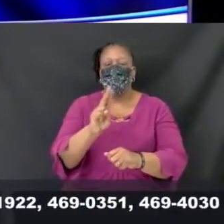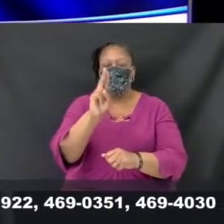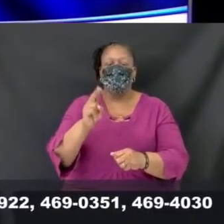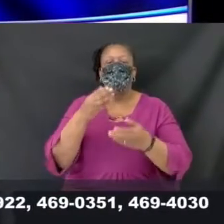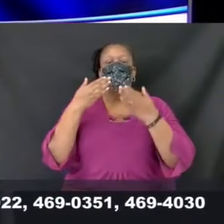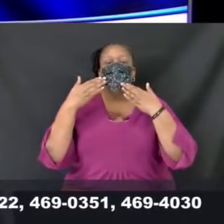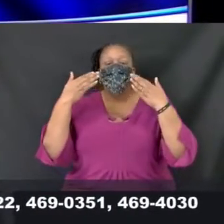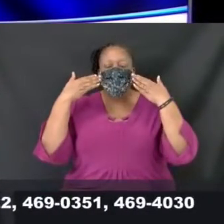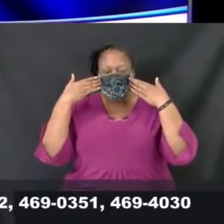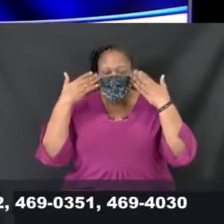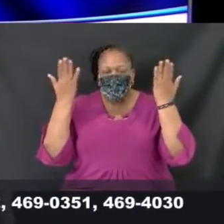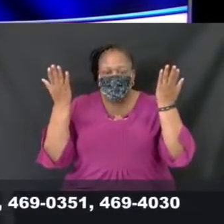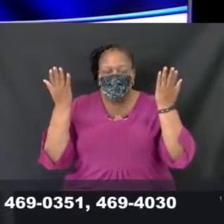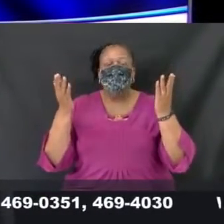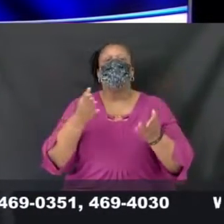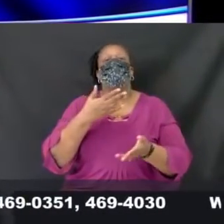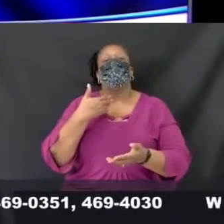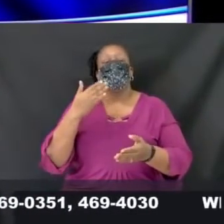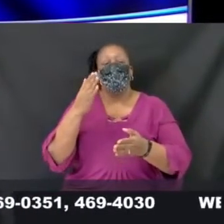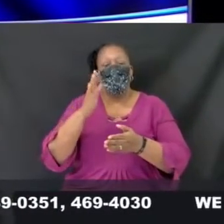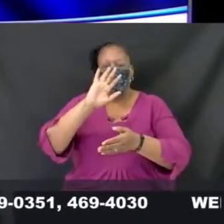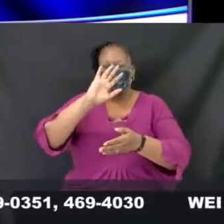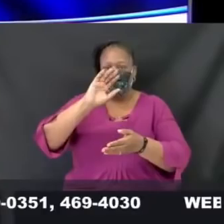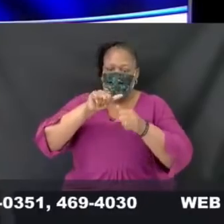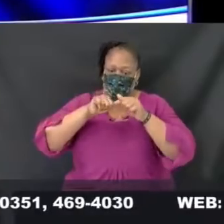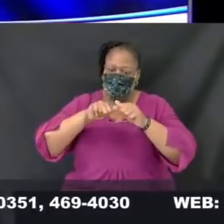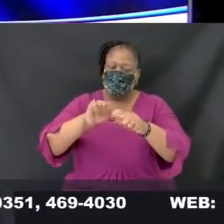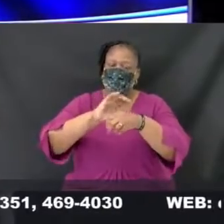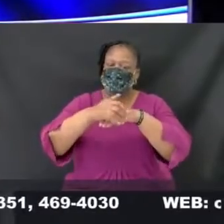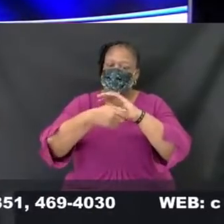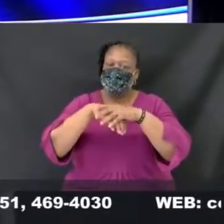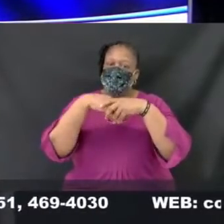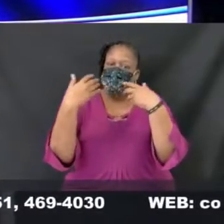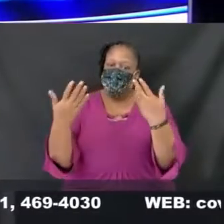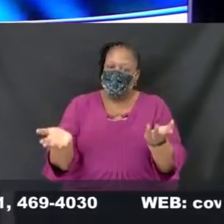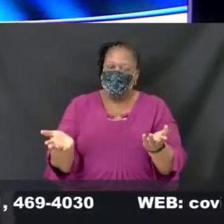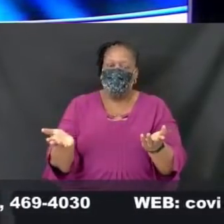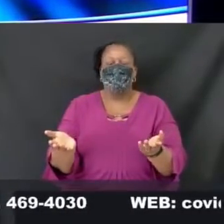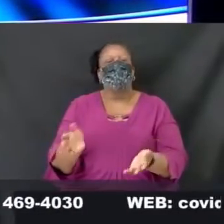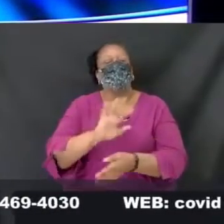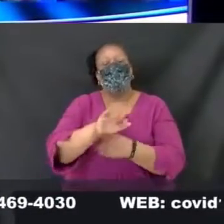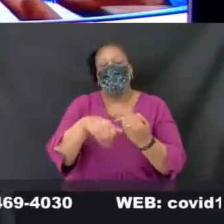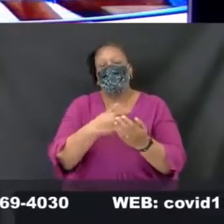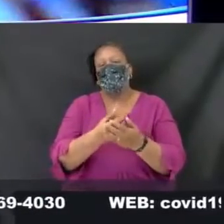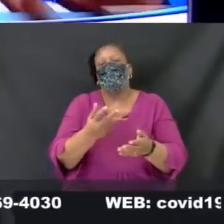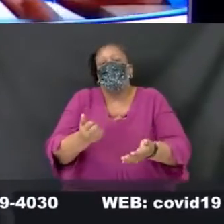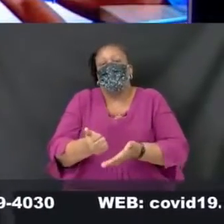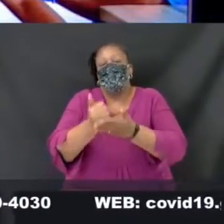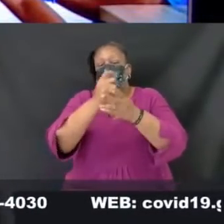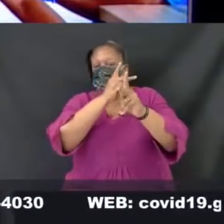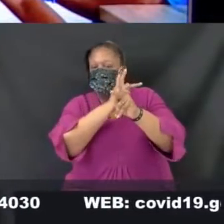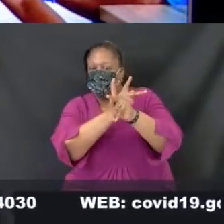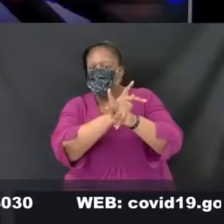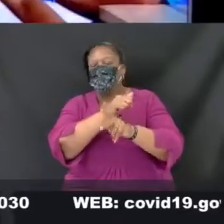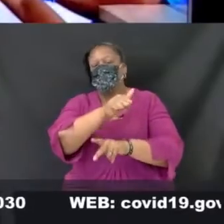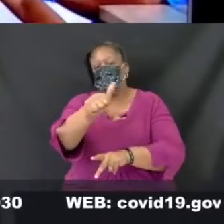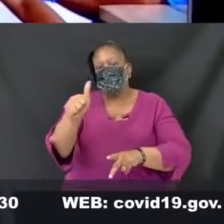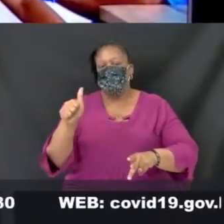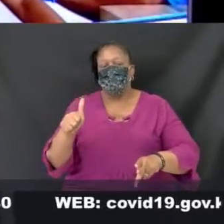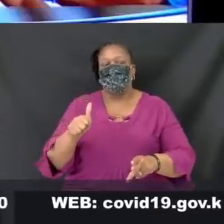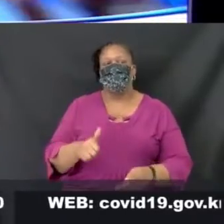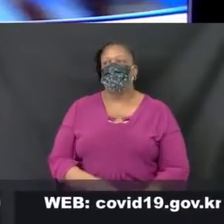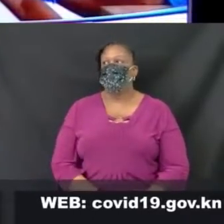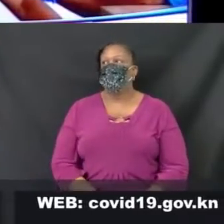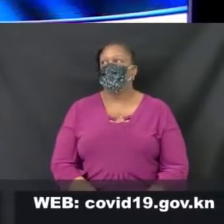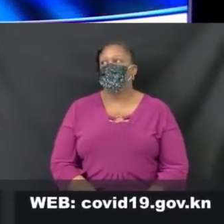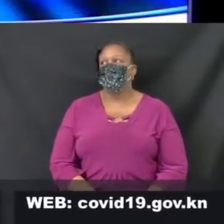work and have shown to be effective in preventing these new infections. We therefore ask that